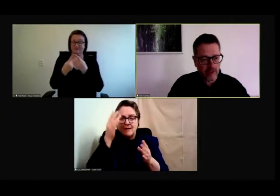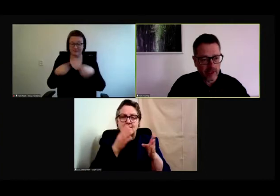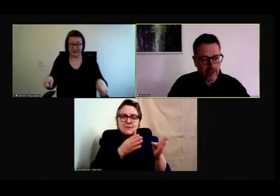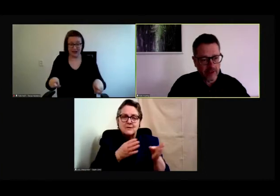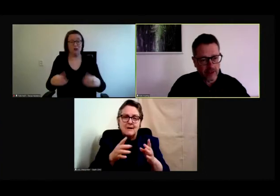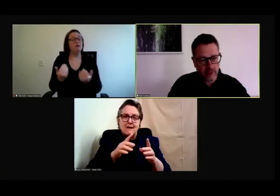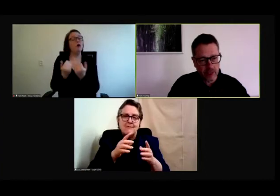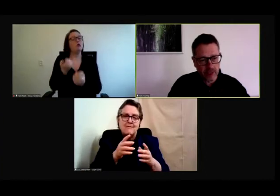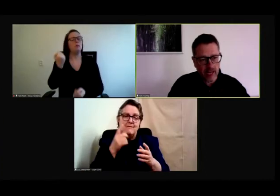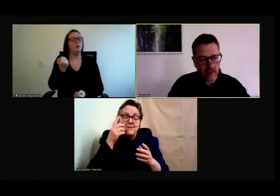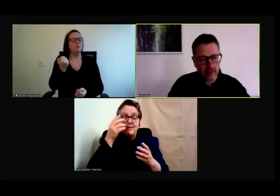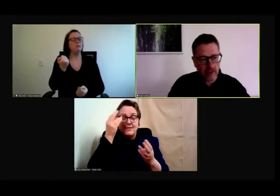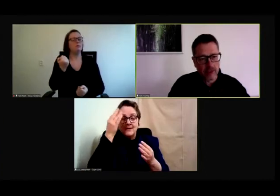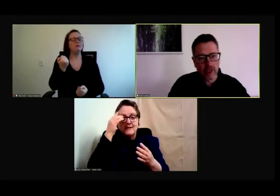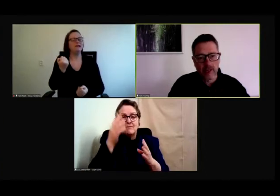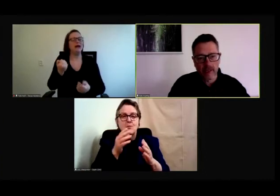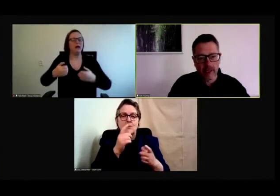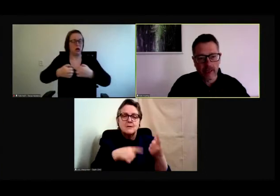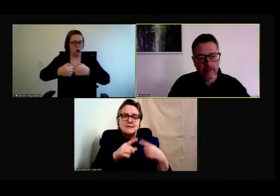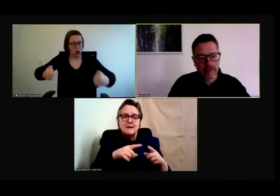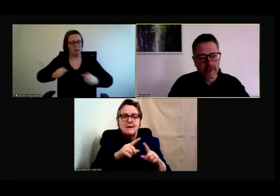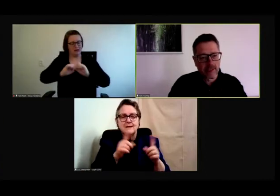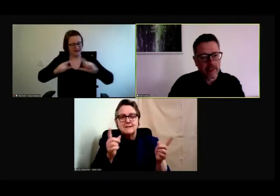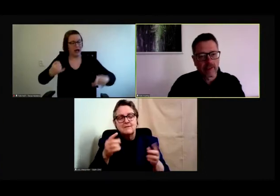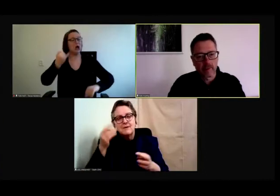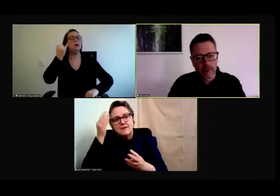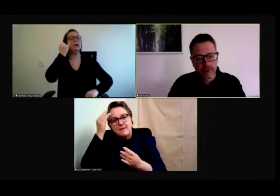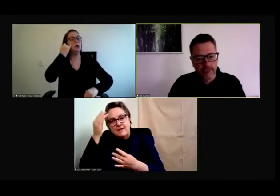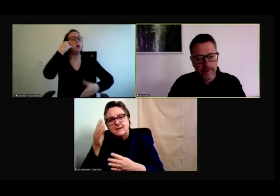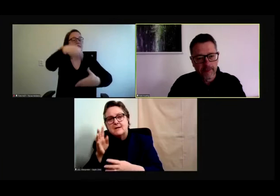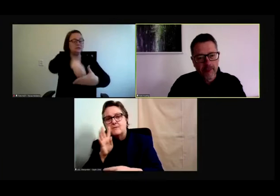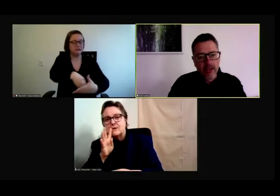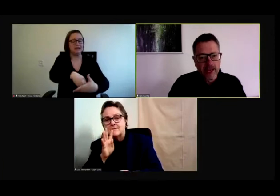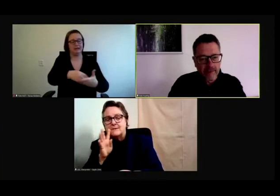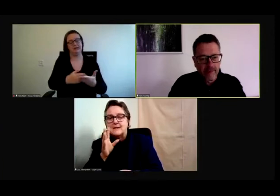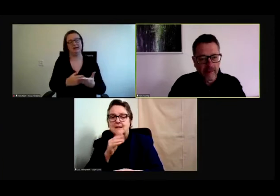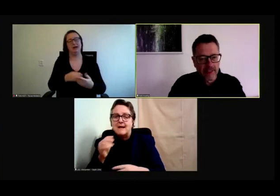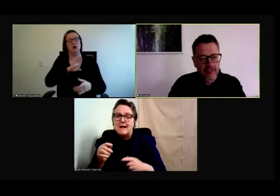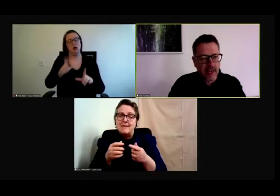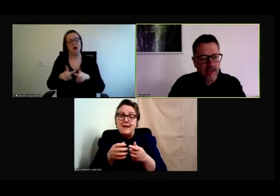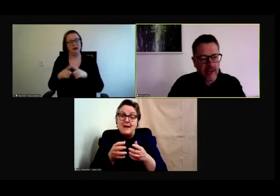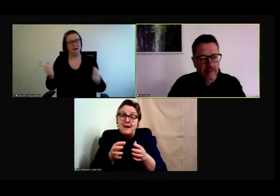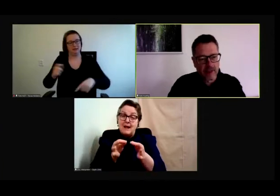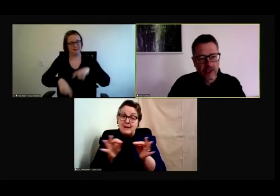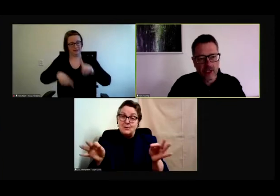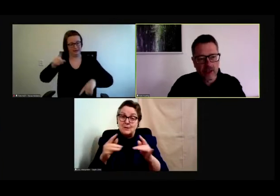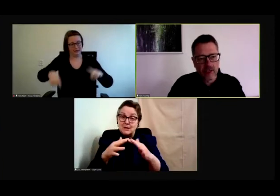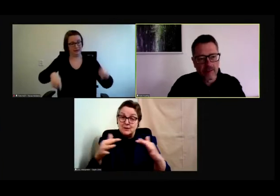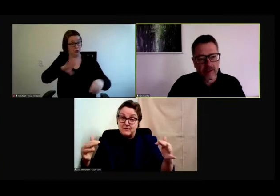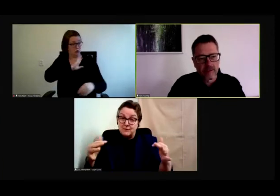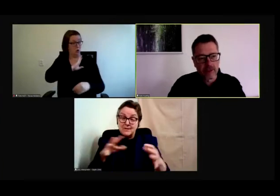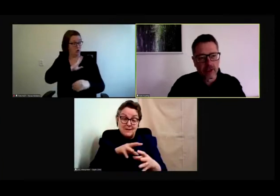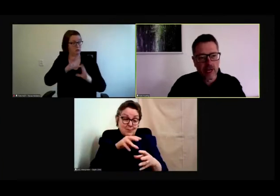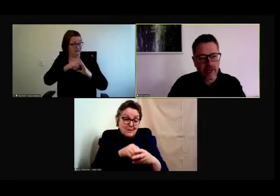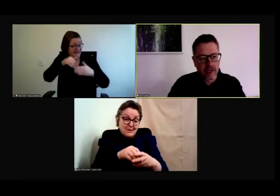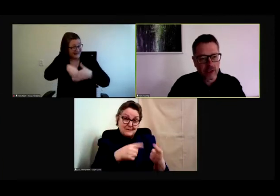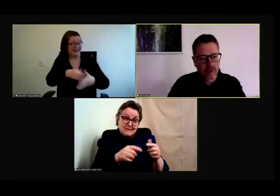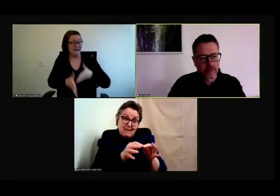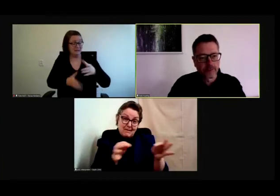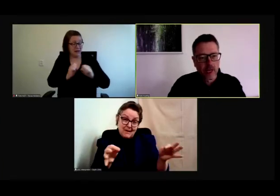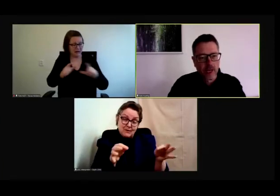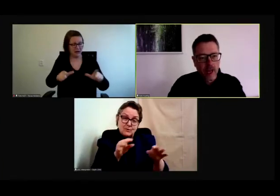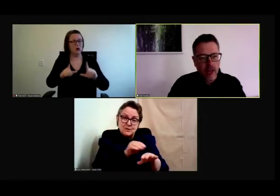iconic expressions in spatial language, and that linguistic diversity, even within the sign language, can shape the